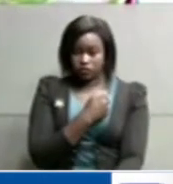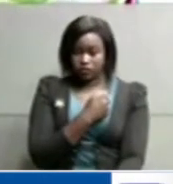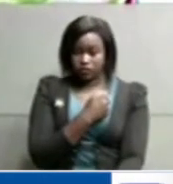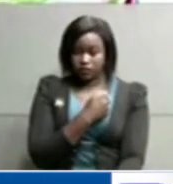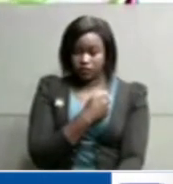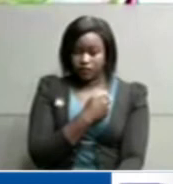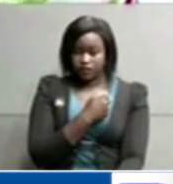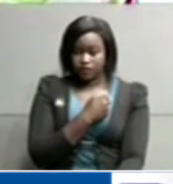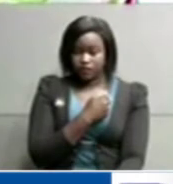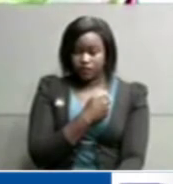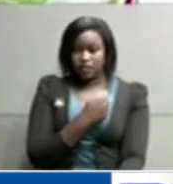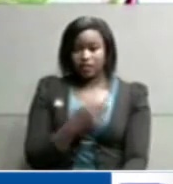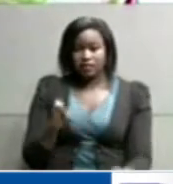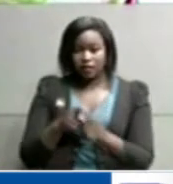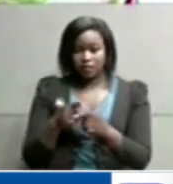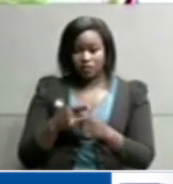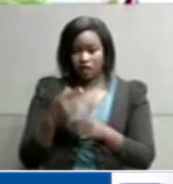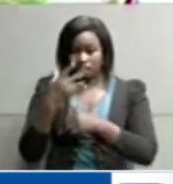where they took the blood,